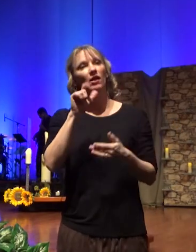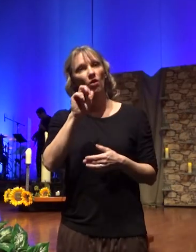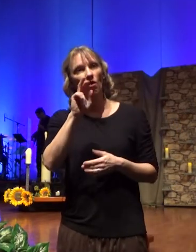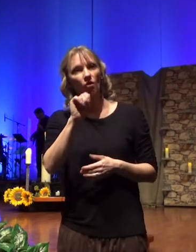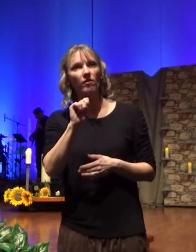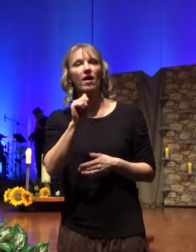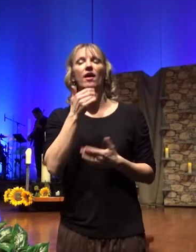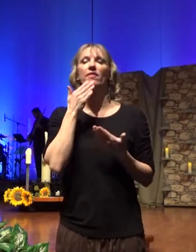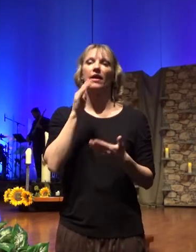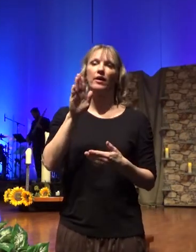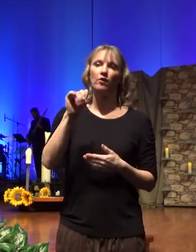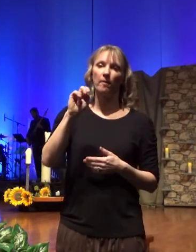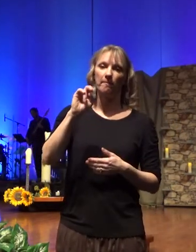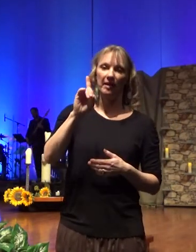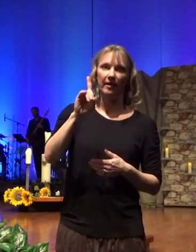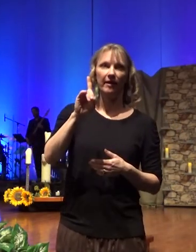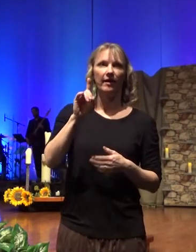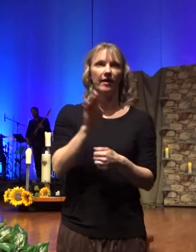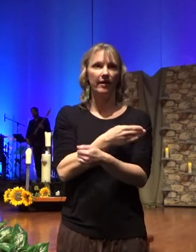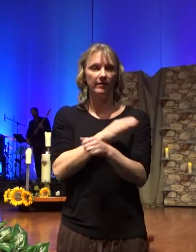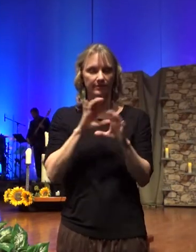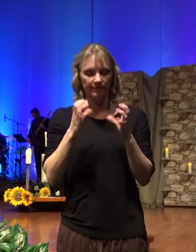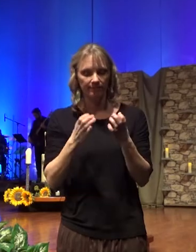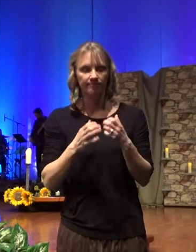Thank you, Laura. Thank you, band.